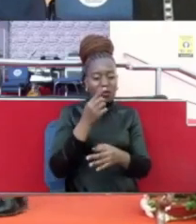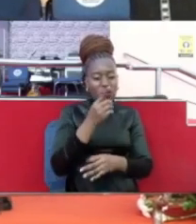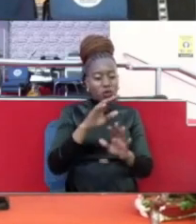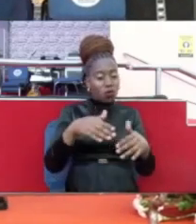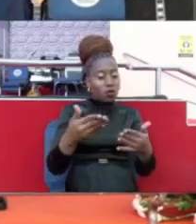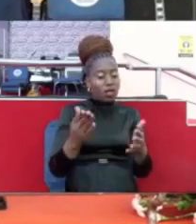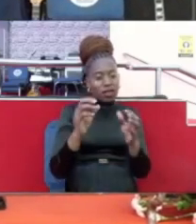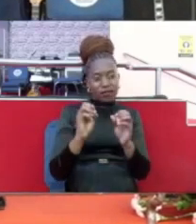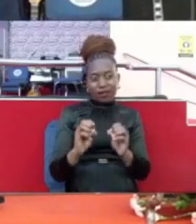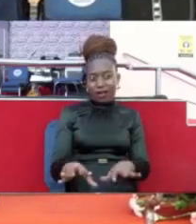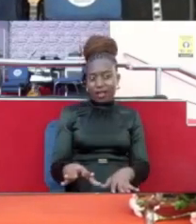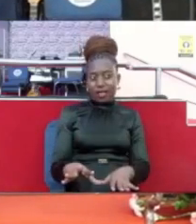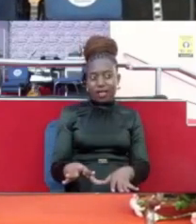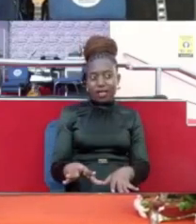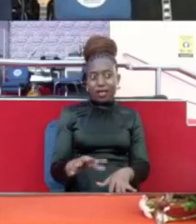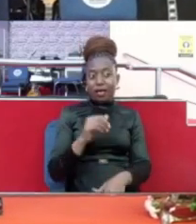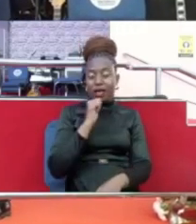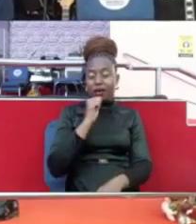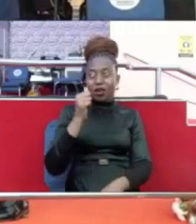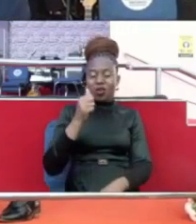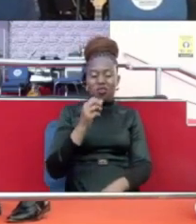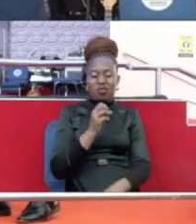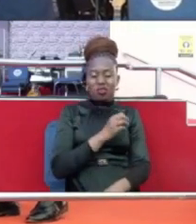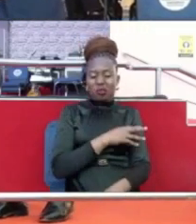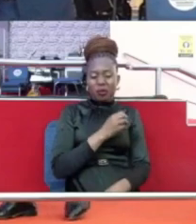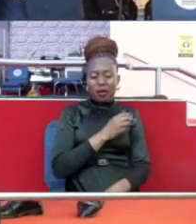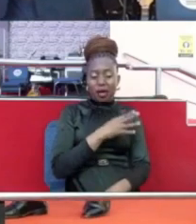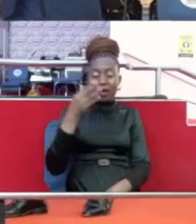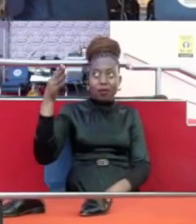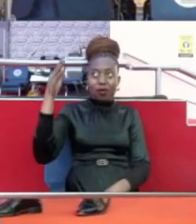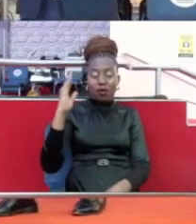do not blame God that you receive very little.